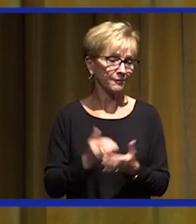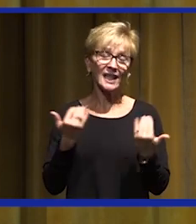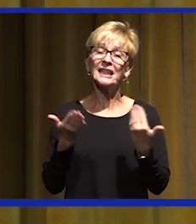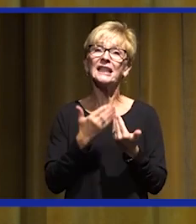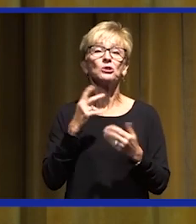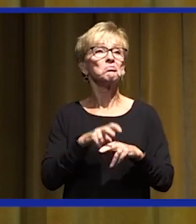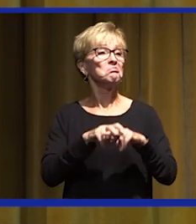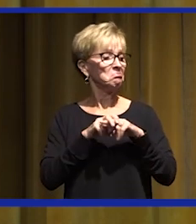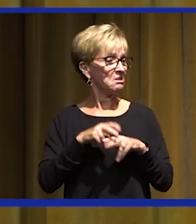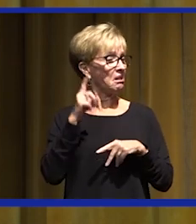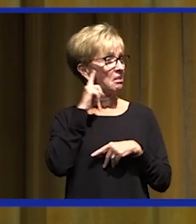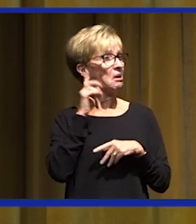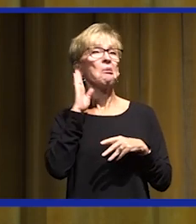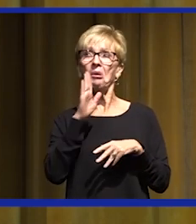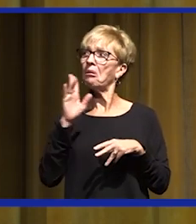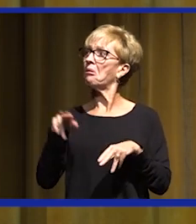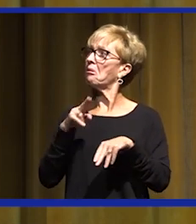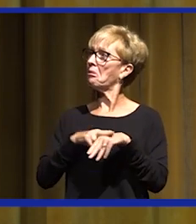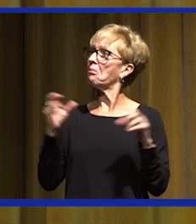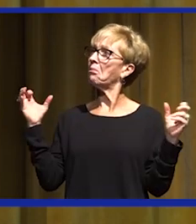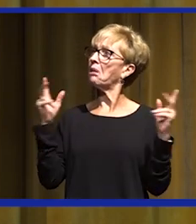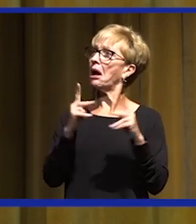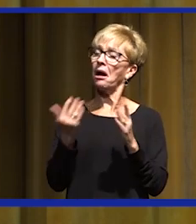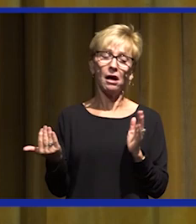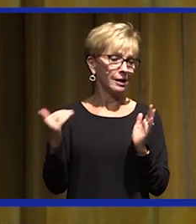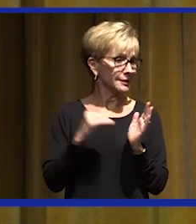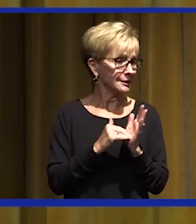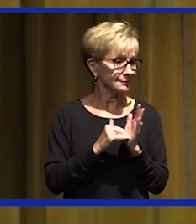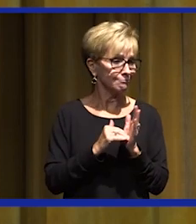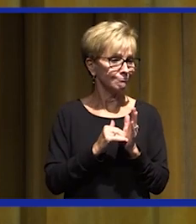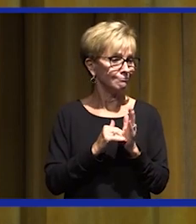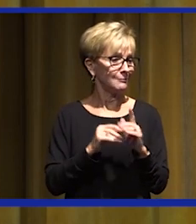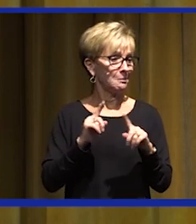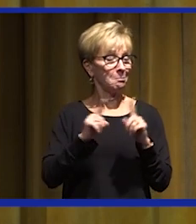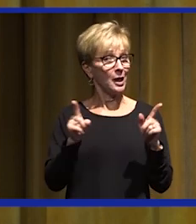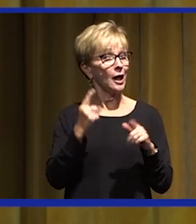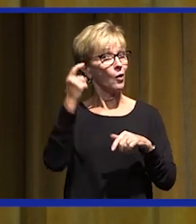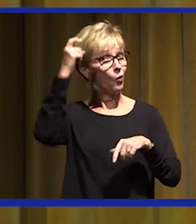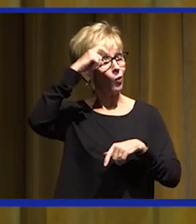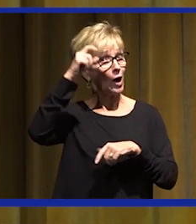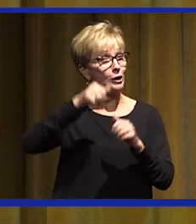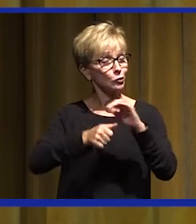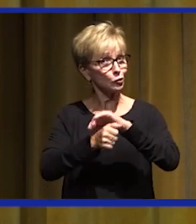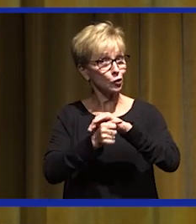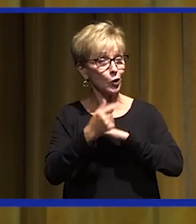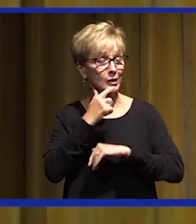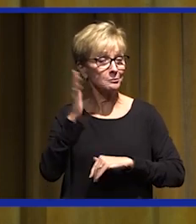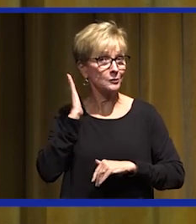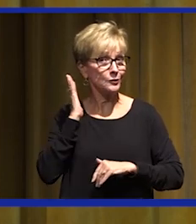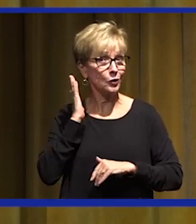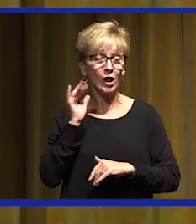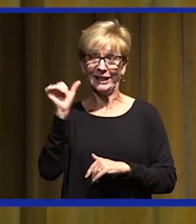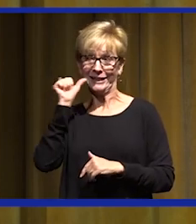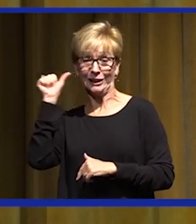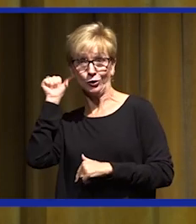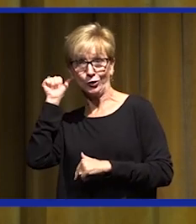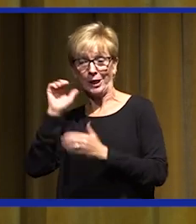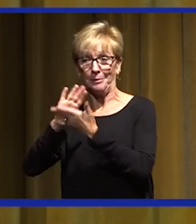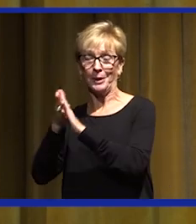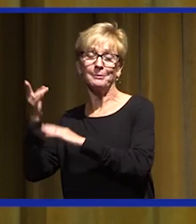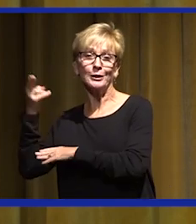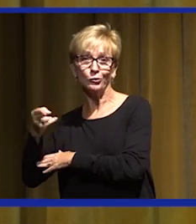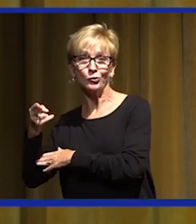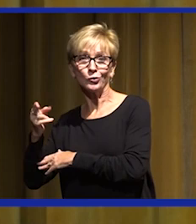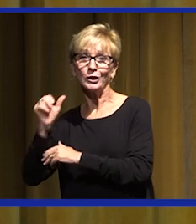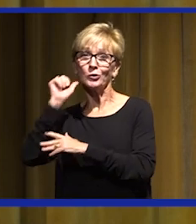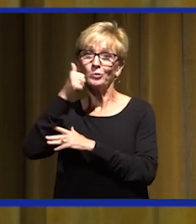things to go back to normal. But as a wise turtle once said, yesterday is history, tomorrow is